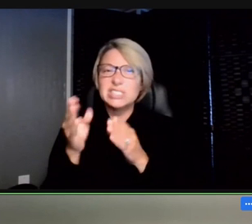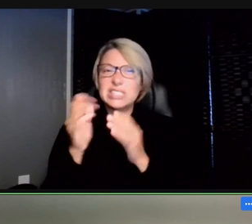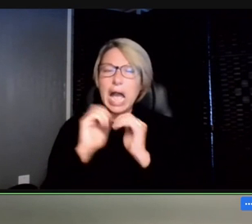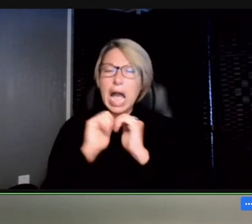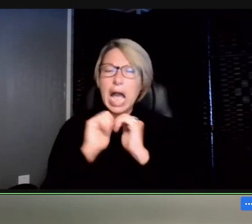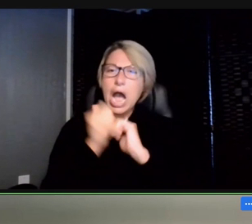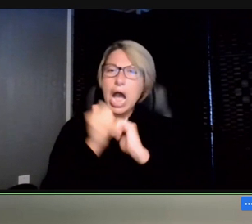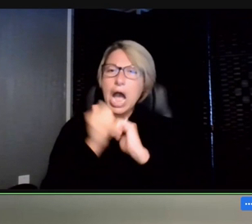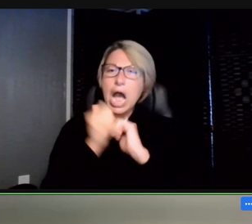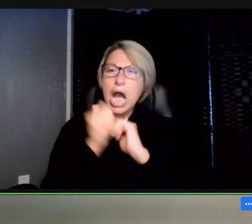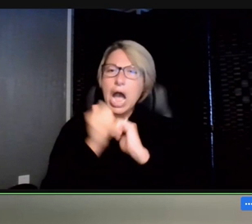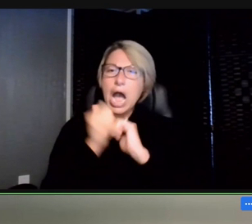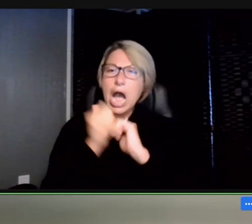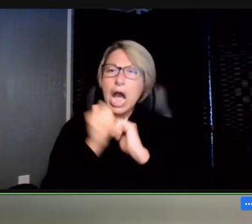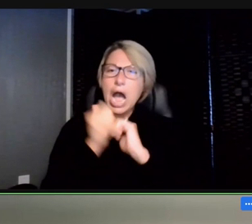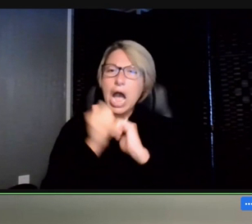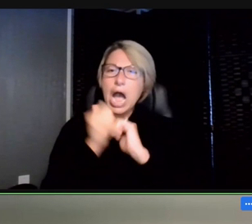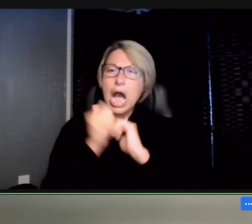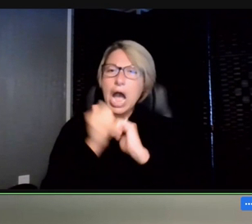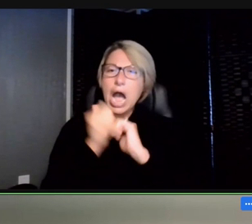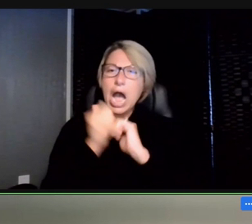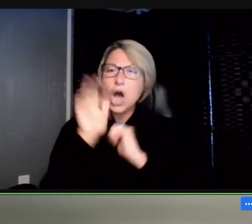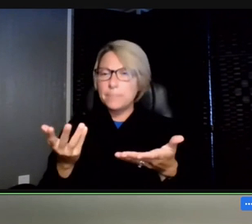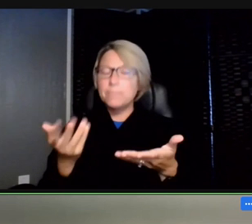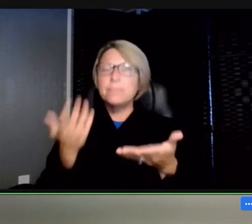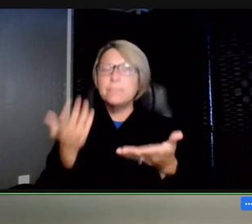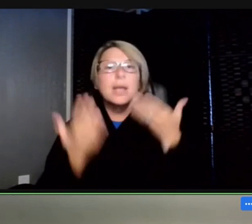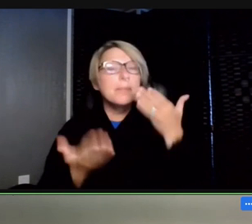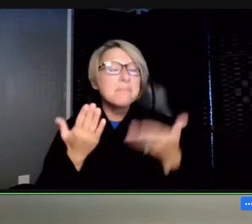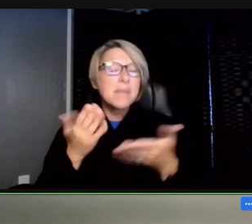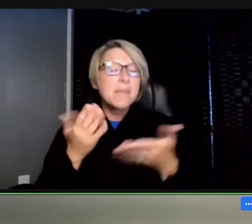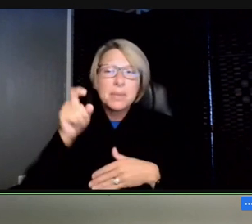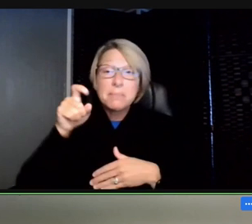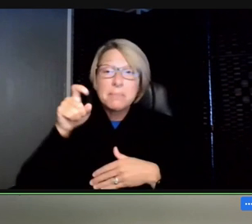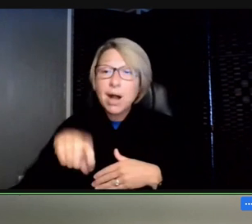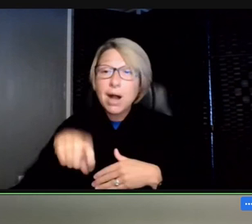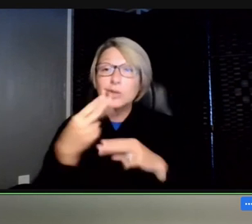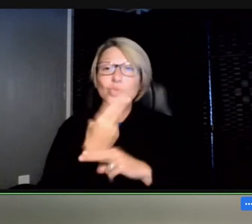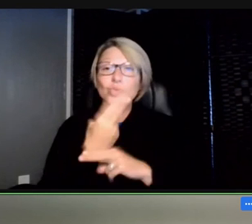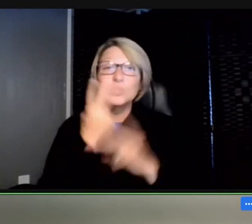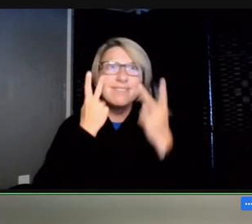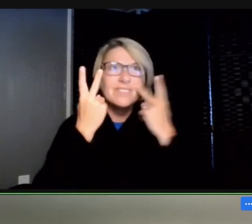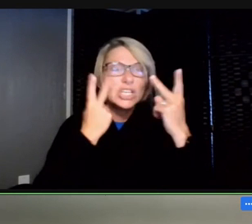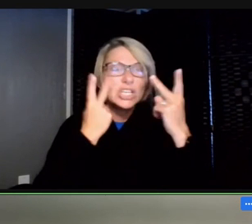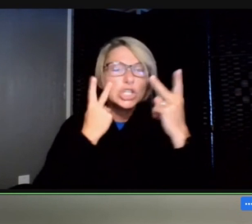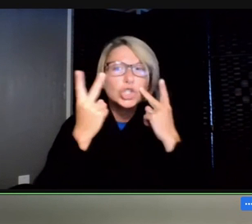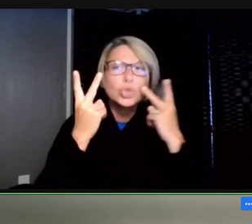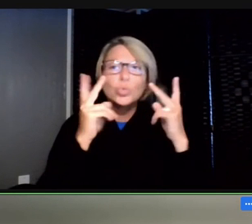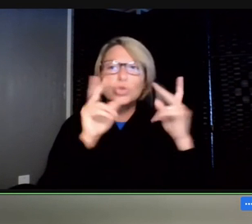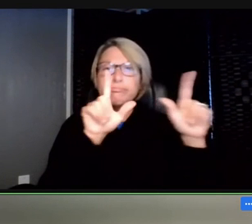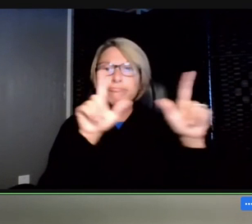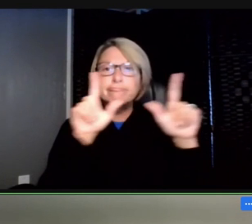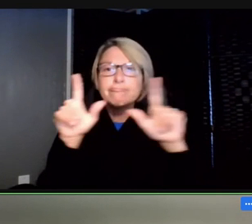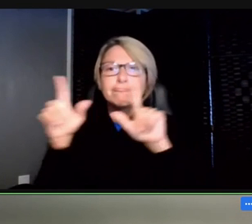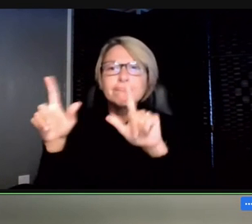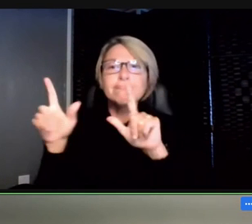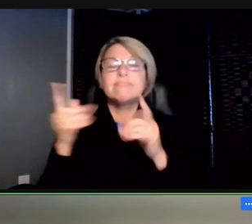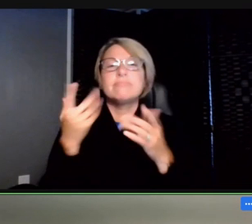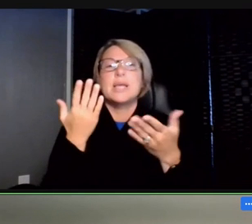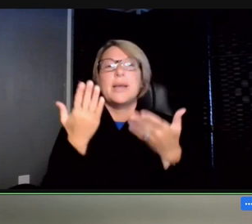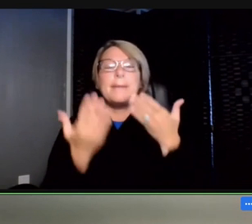learn? And so again, it might mean that you need to use visual charts. It might mean that you have to